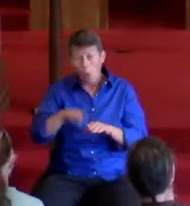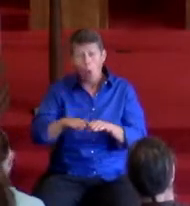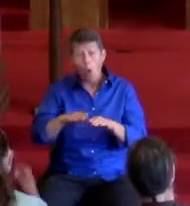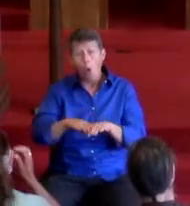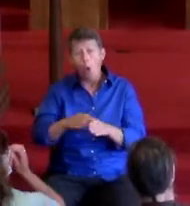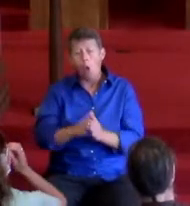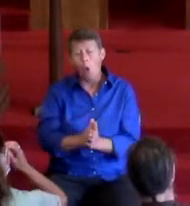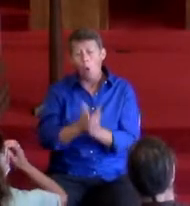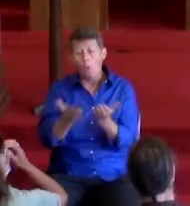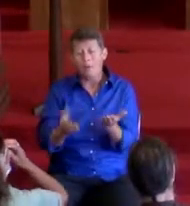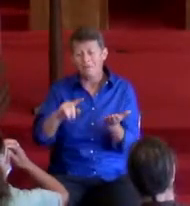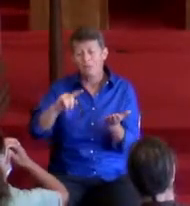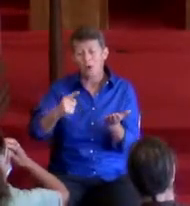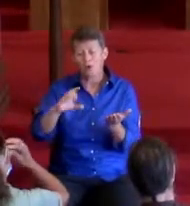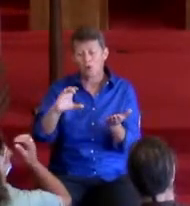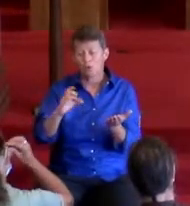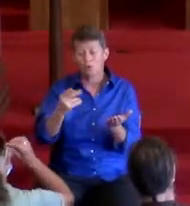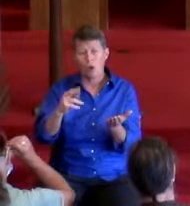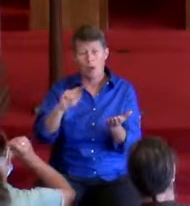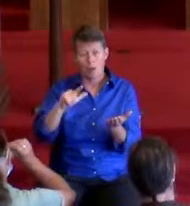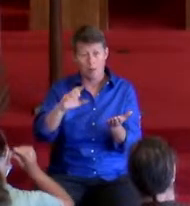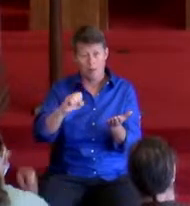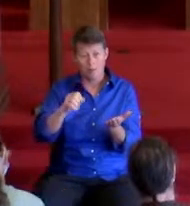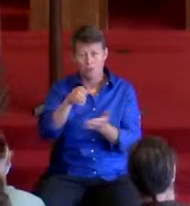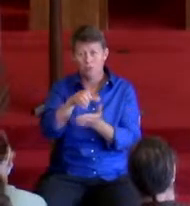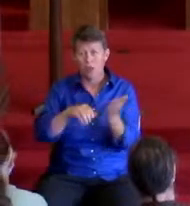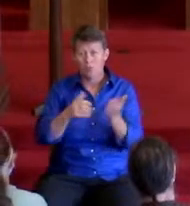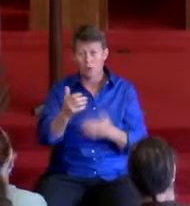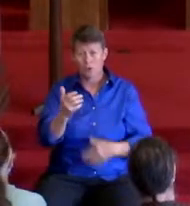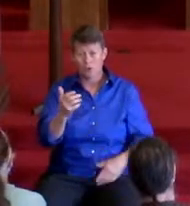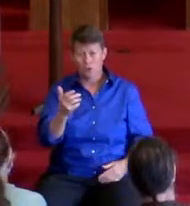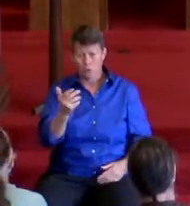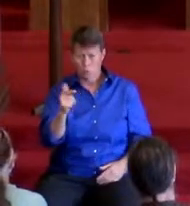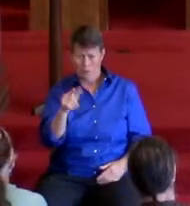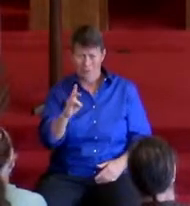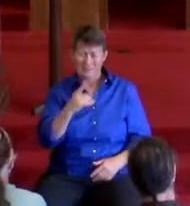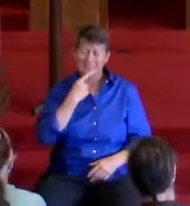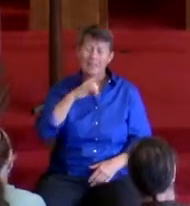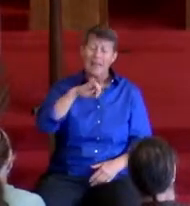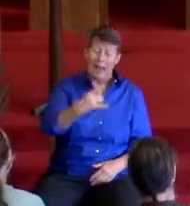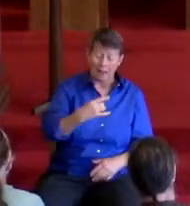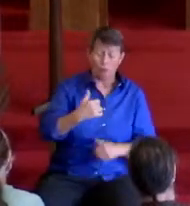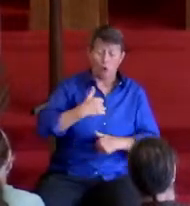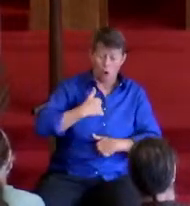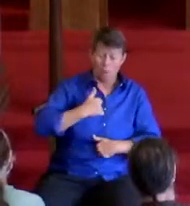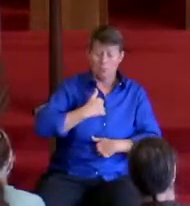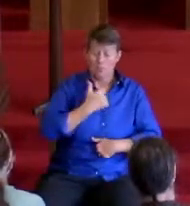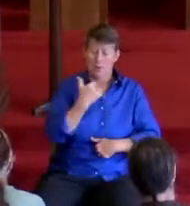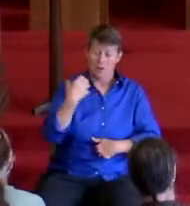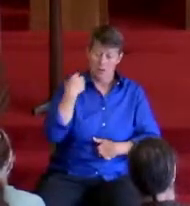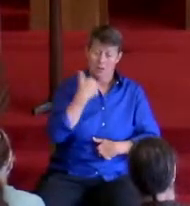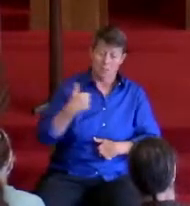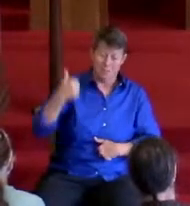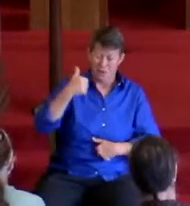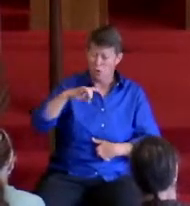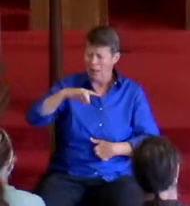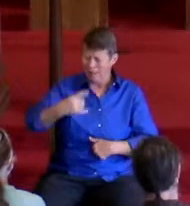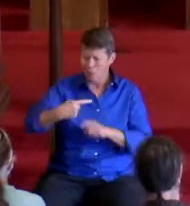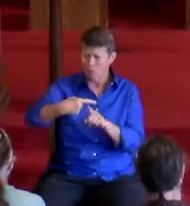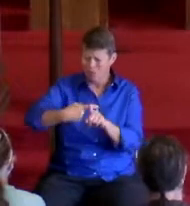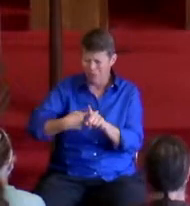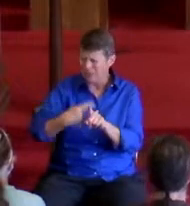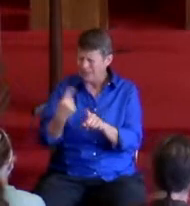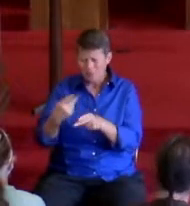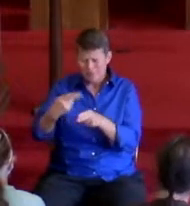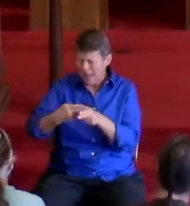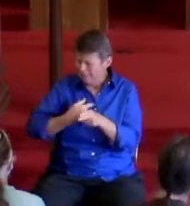The 27th chapter tells us that the 8th army commander for the 8th month was someone whose name I can't pronounce, from some